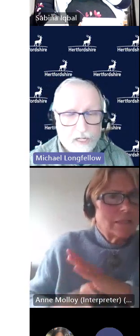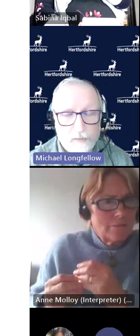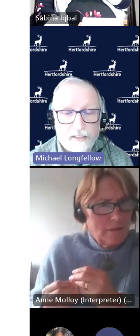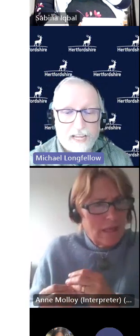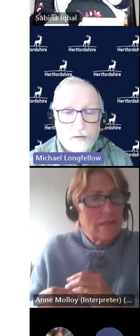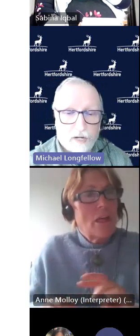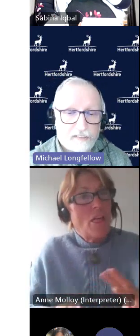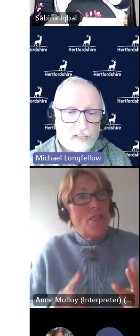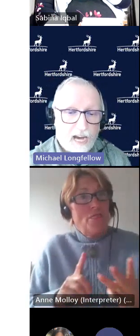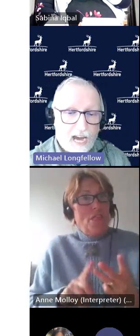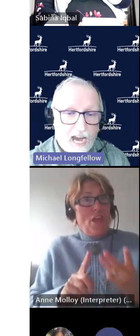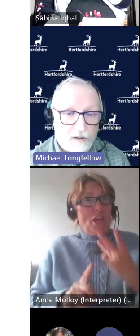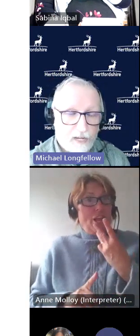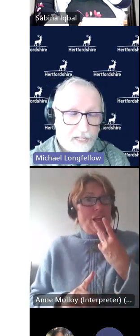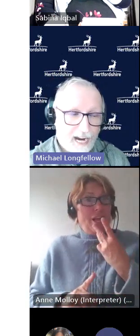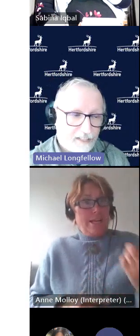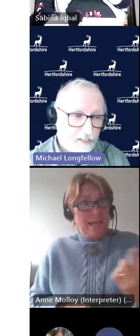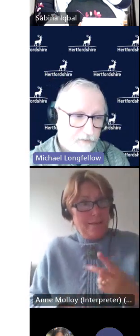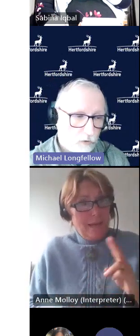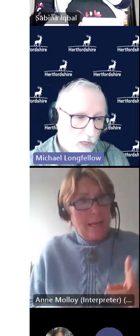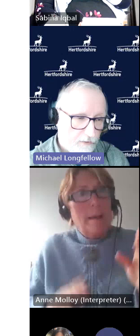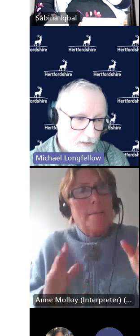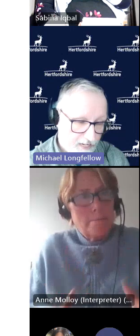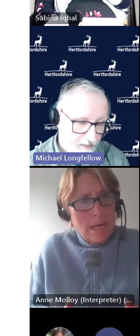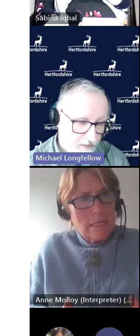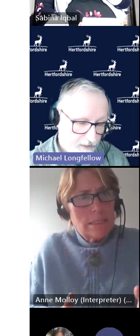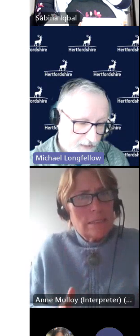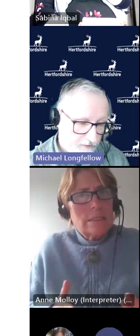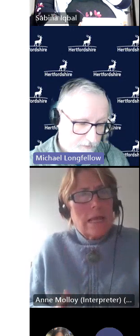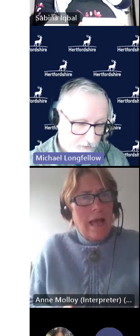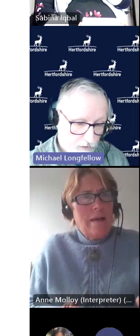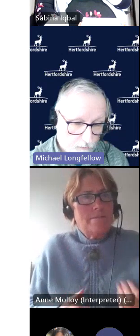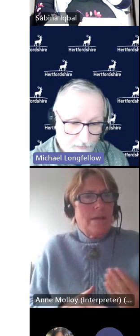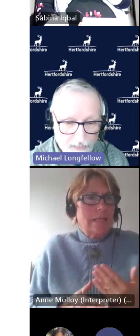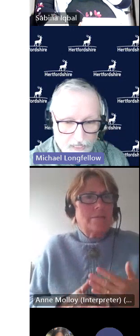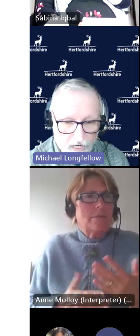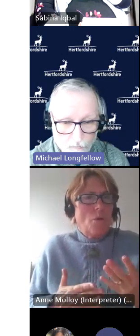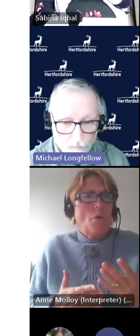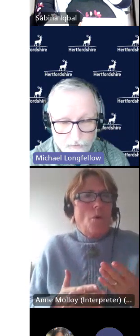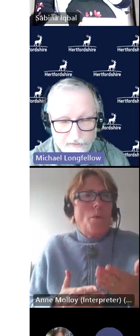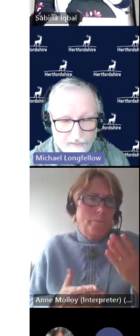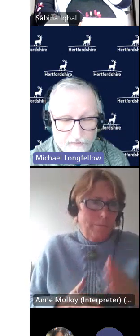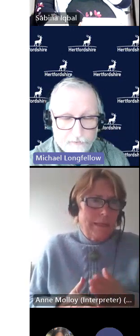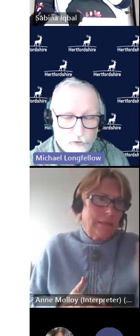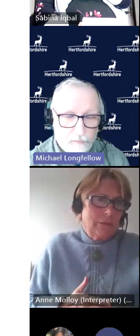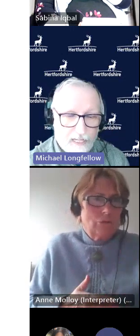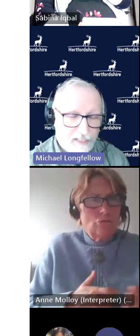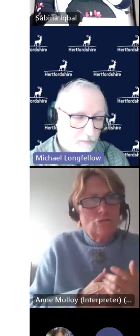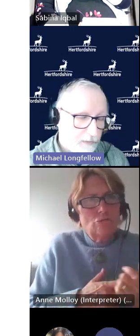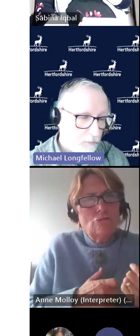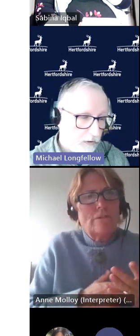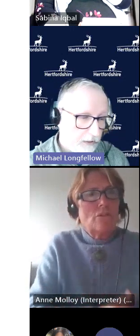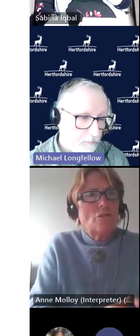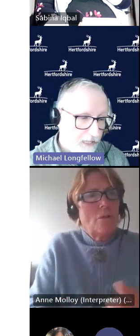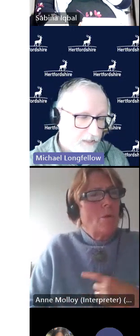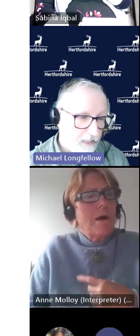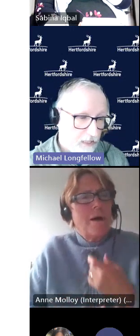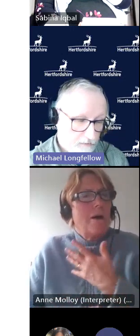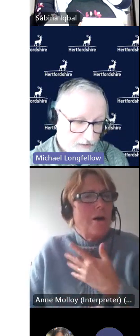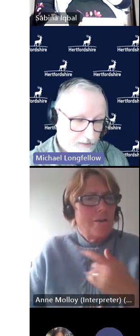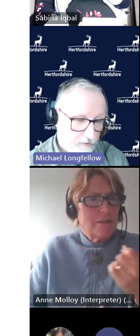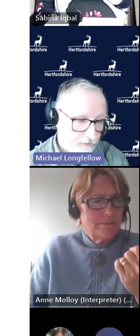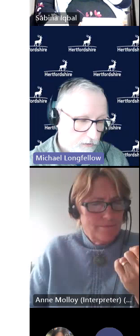time they come in, they must have an active or have attended an active referral. One of the things, unfortunately, we get is that people that